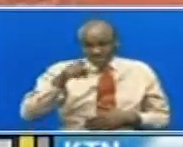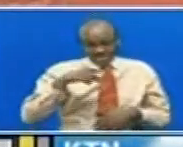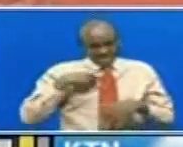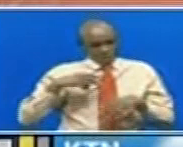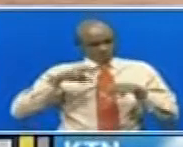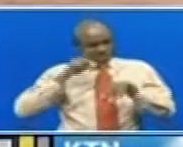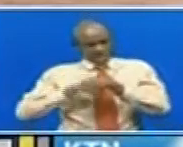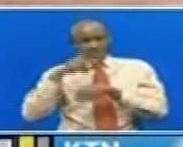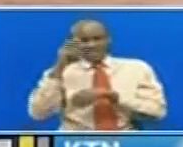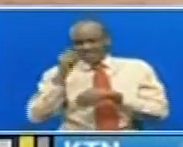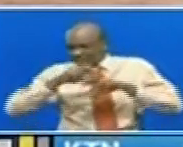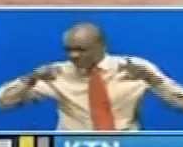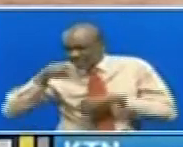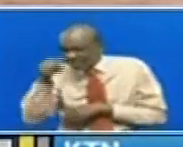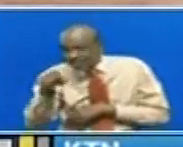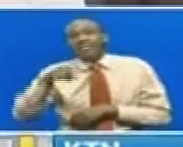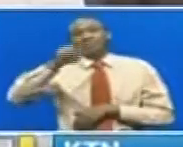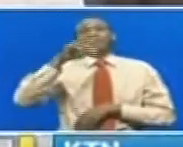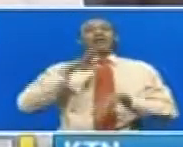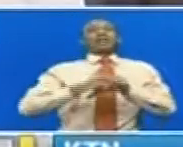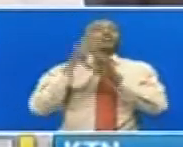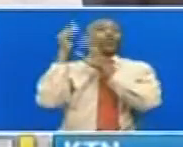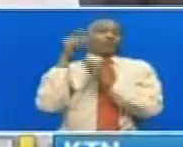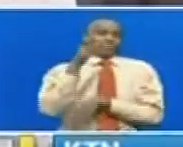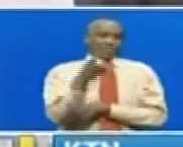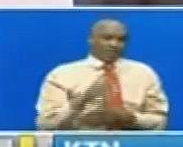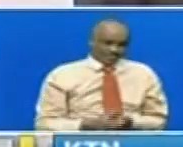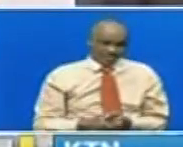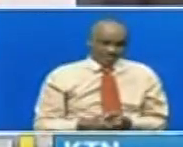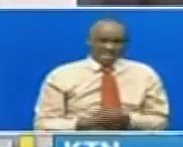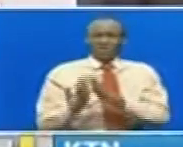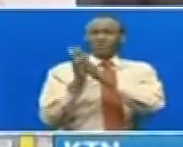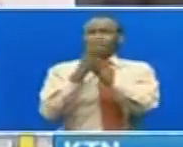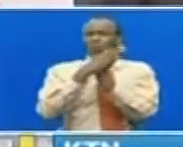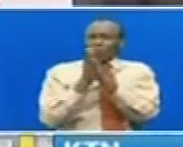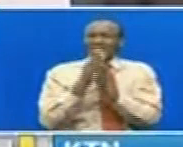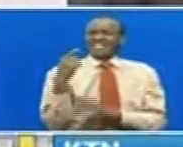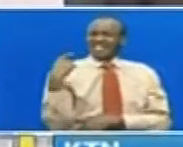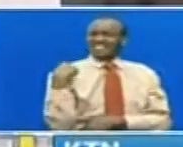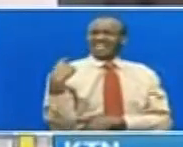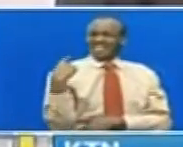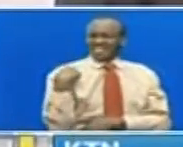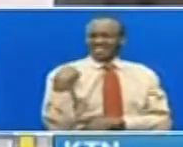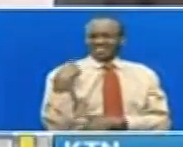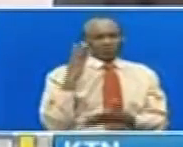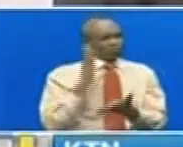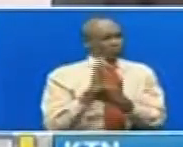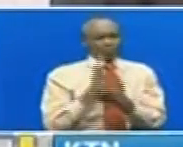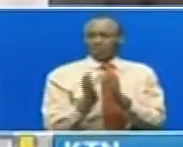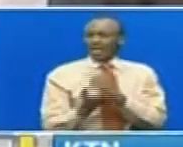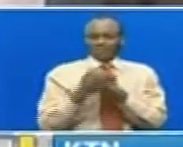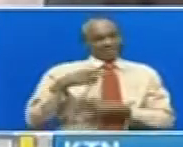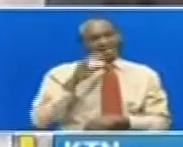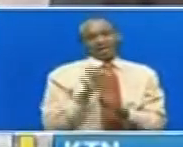by KTN gave them a ray of hope. Hiyo taarifa jana actually imeangalao imetusaidia